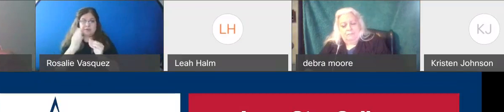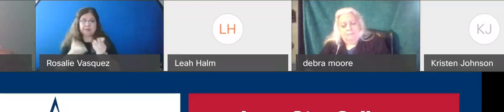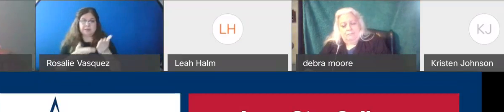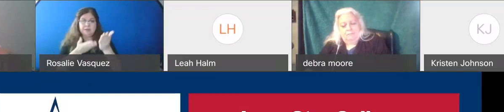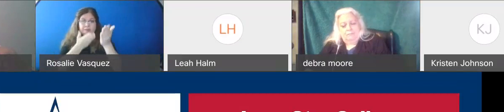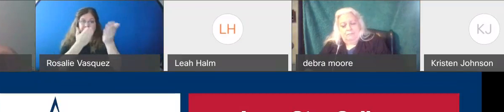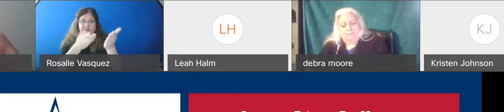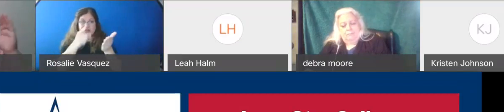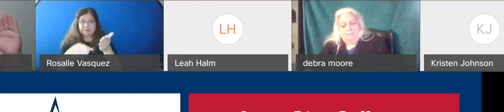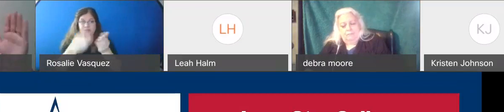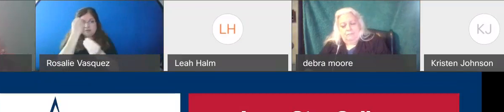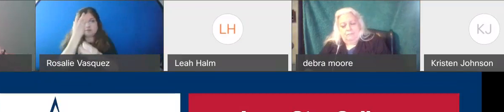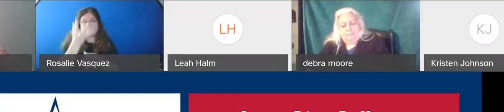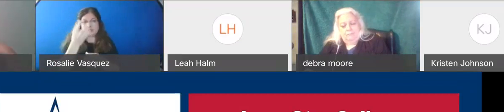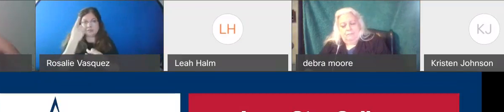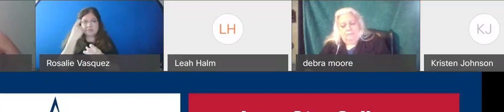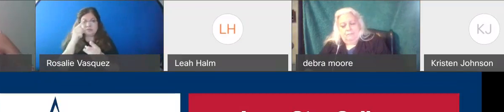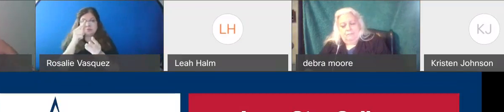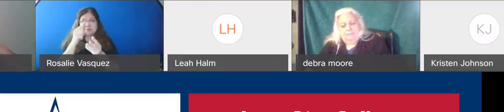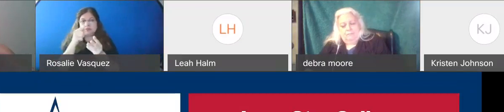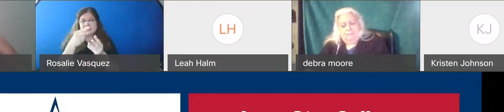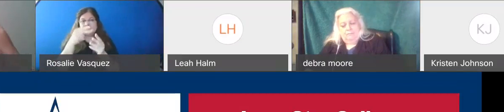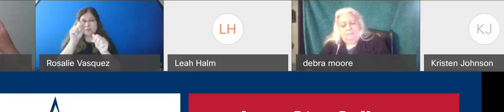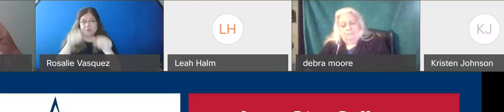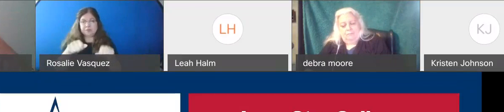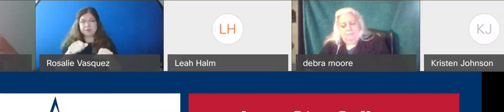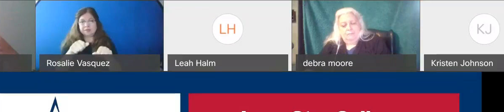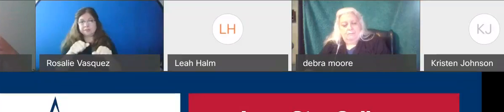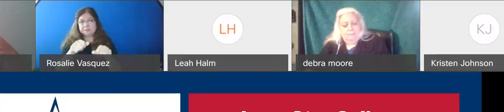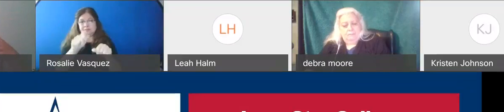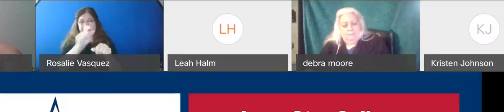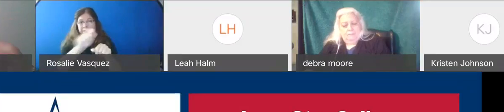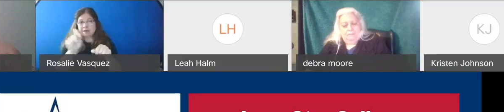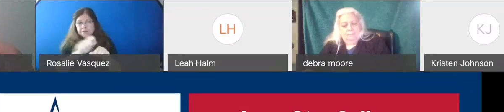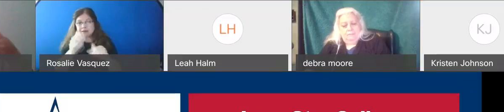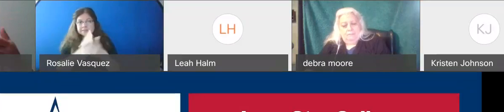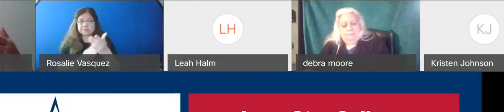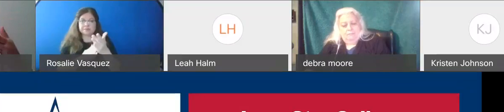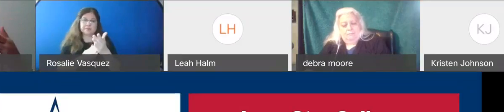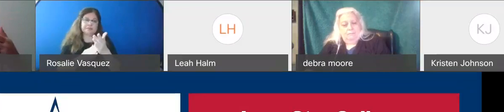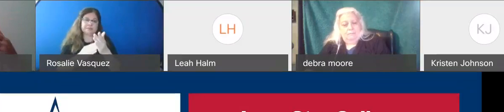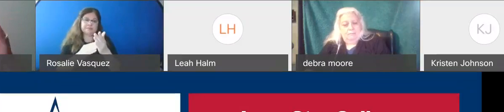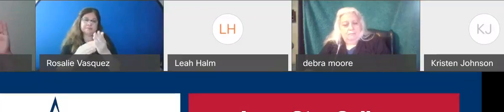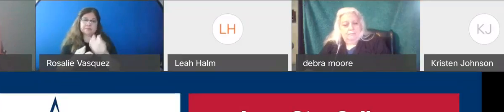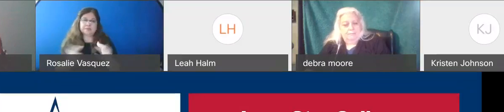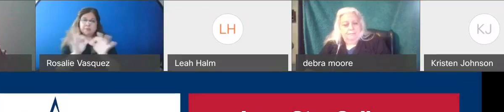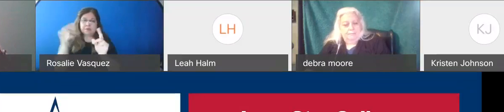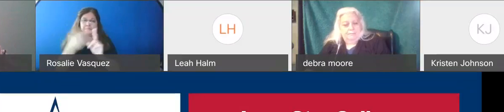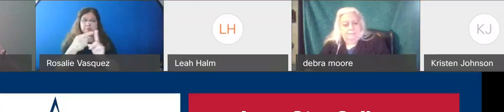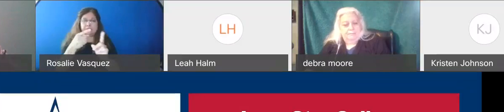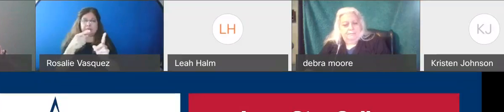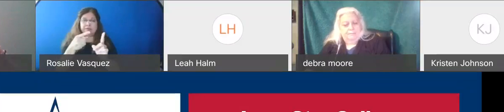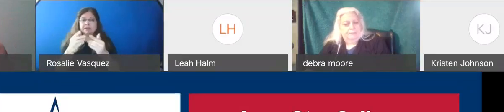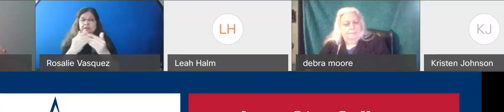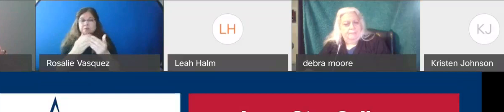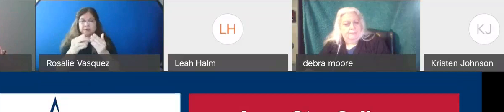this information. So you can just highlight some of the big main points from the slideshow at that full membership meeting. And whatever day